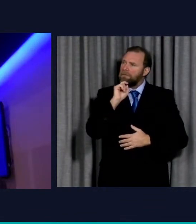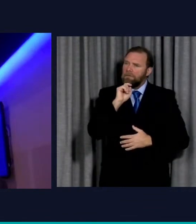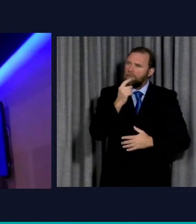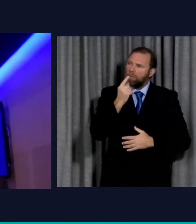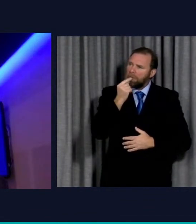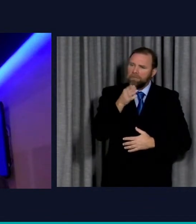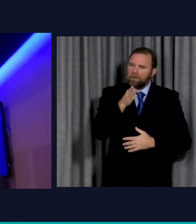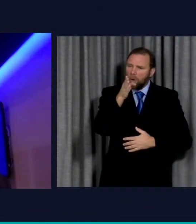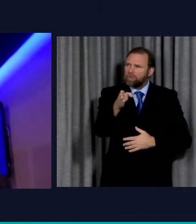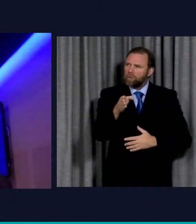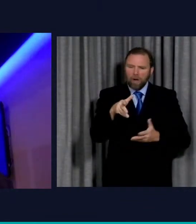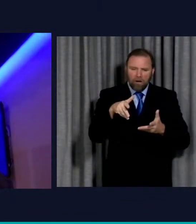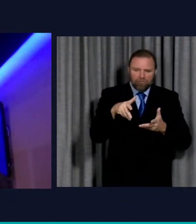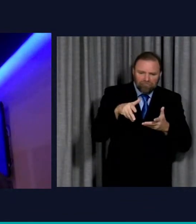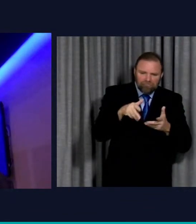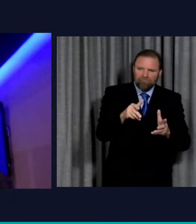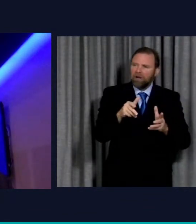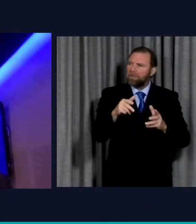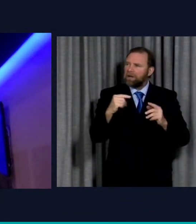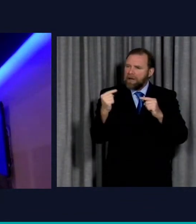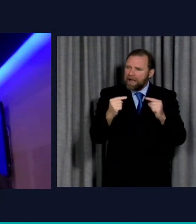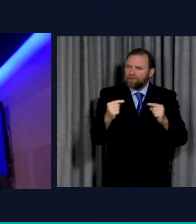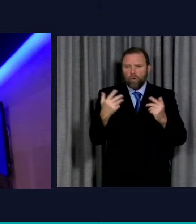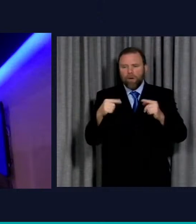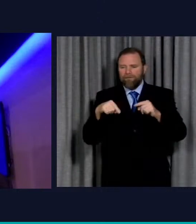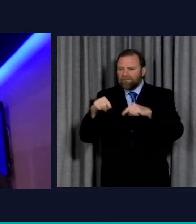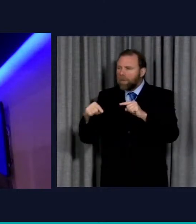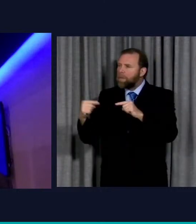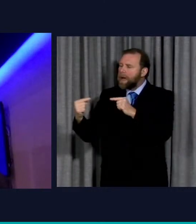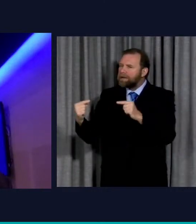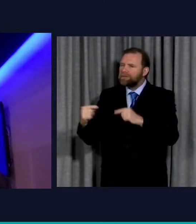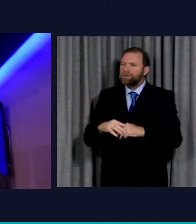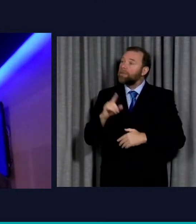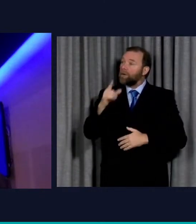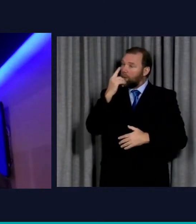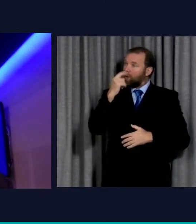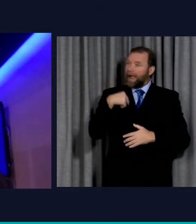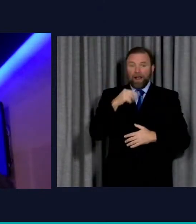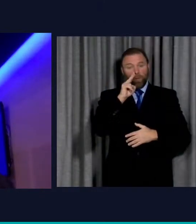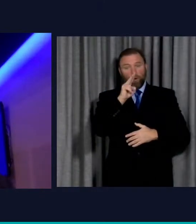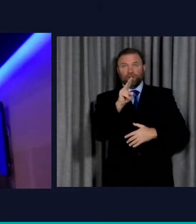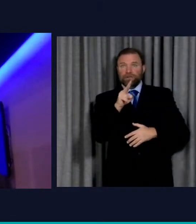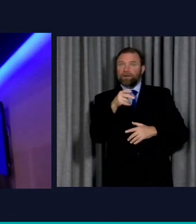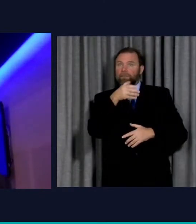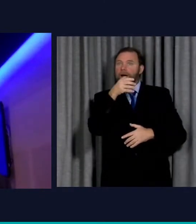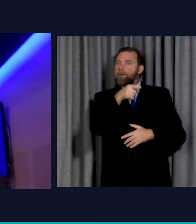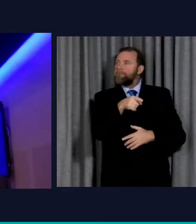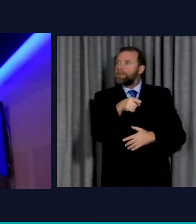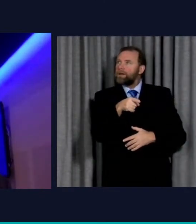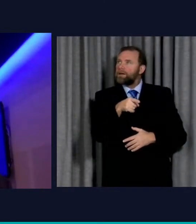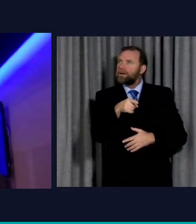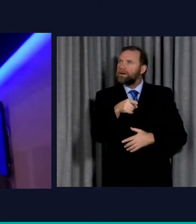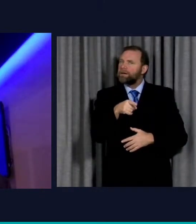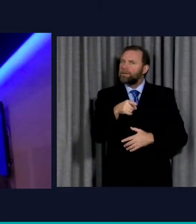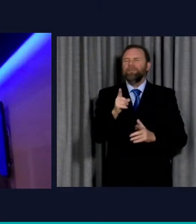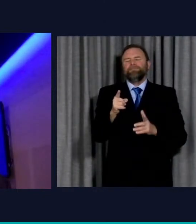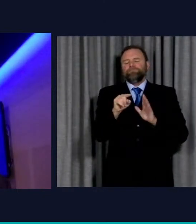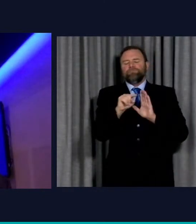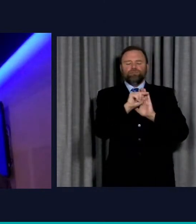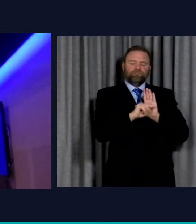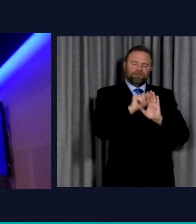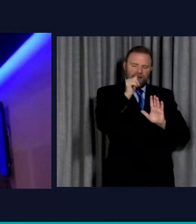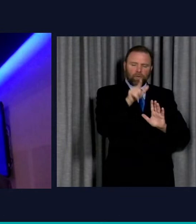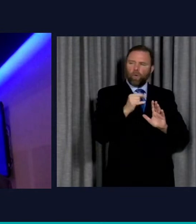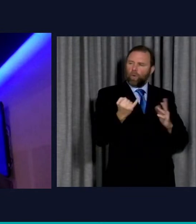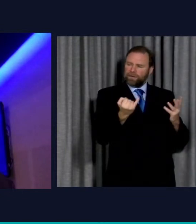match or a football match, but you would be able to watch it in a pub, albeit with the restrictions in place